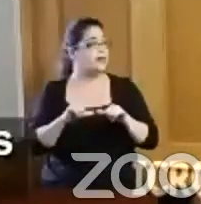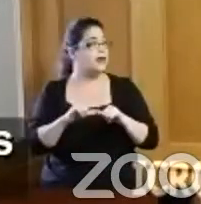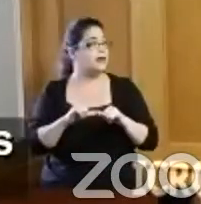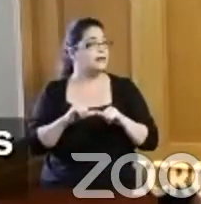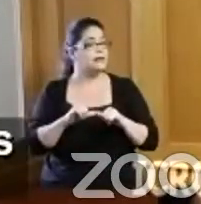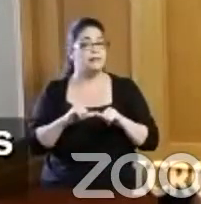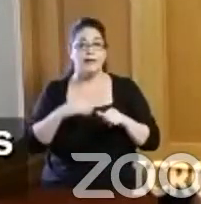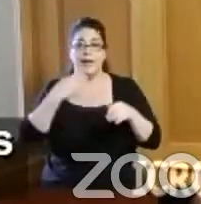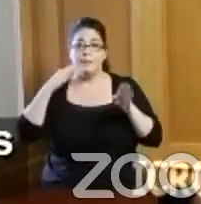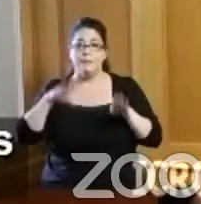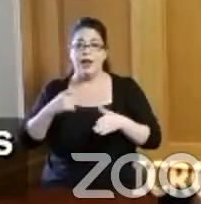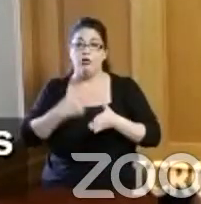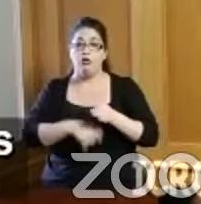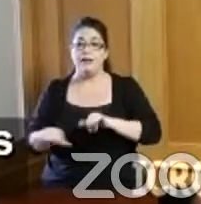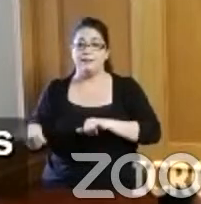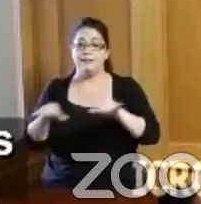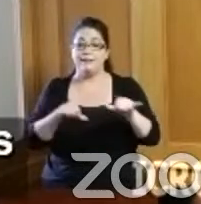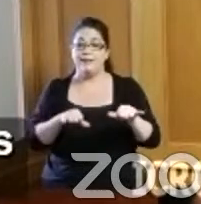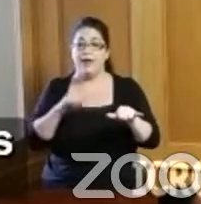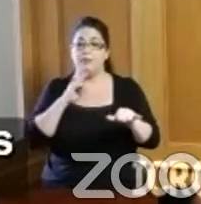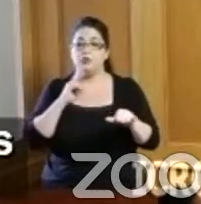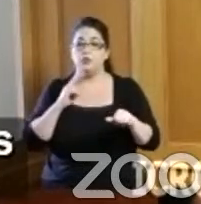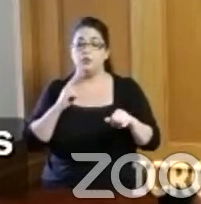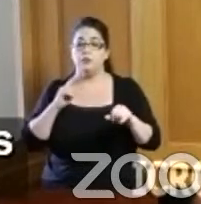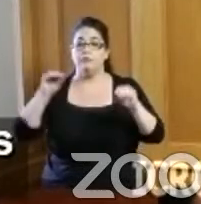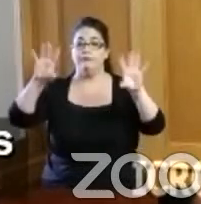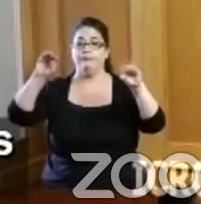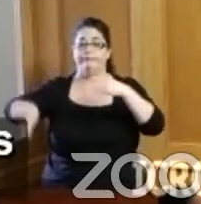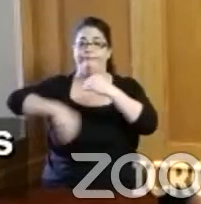that it probably cost about the same that it would take to mitigate